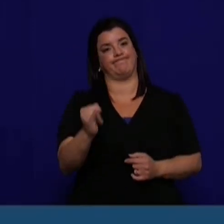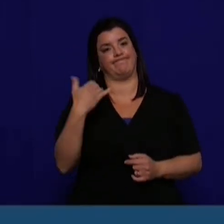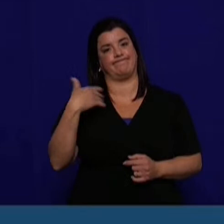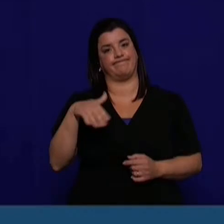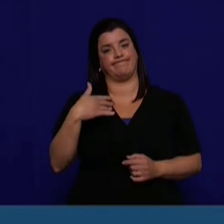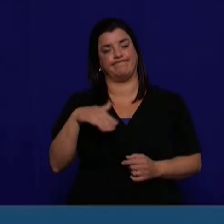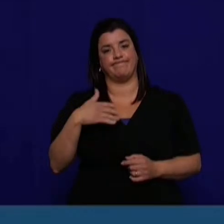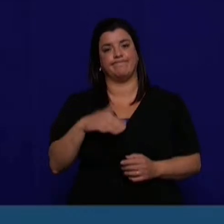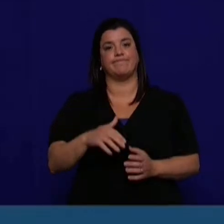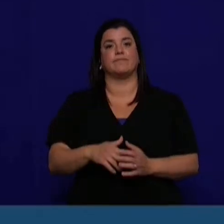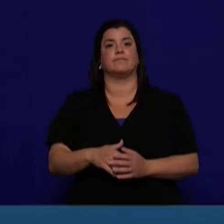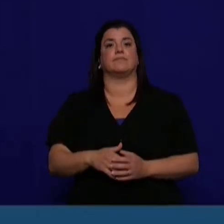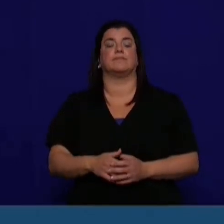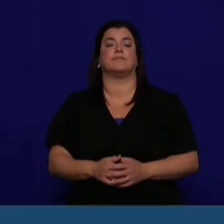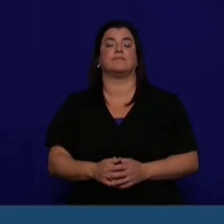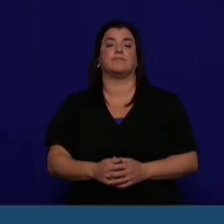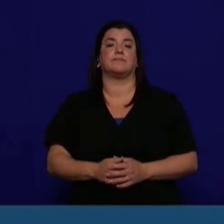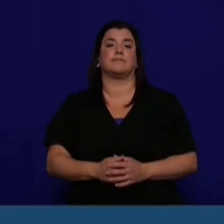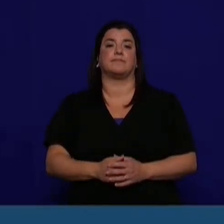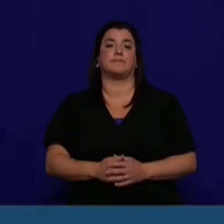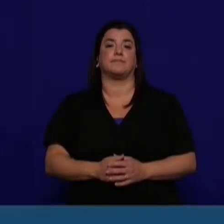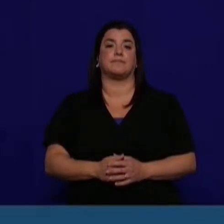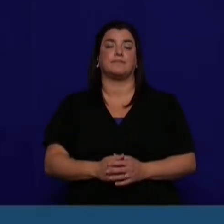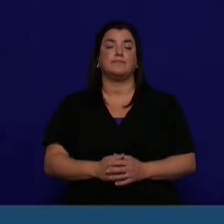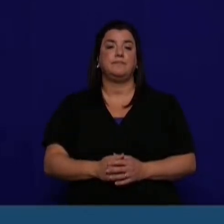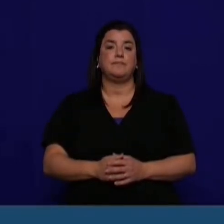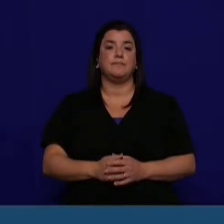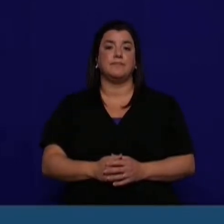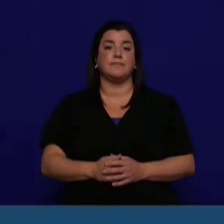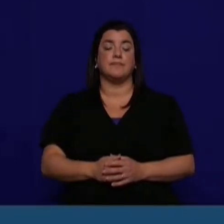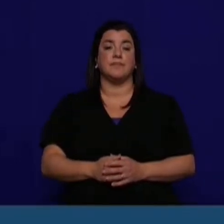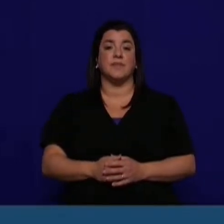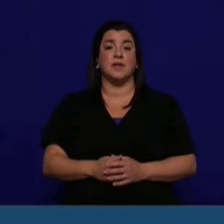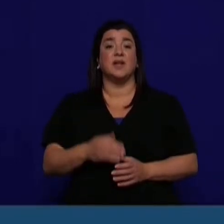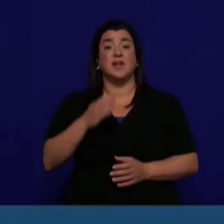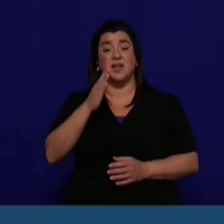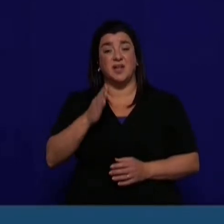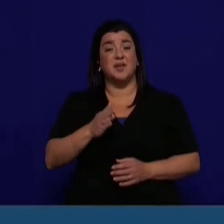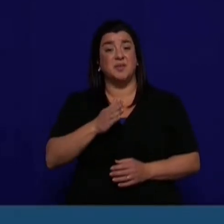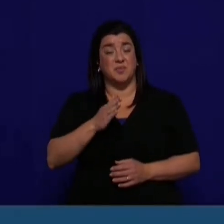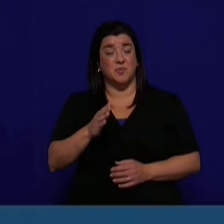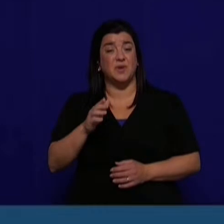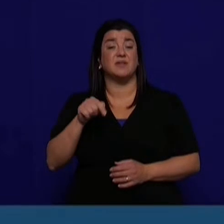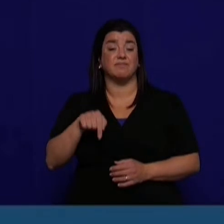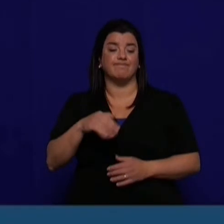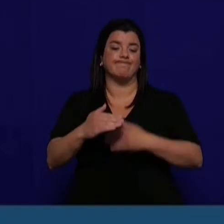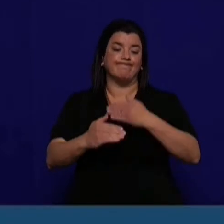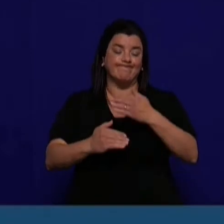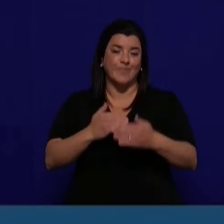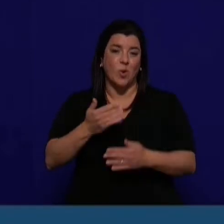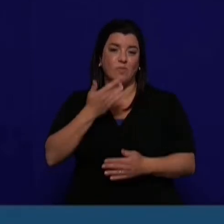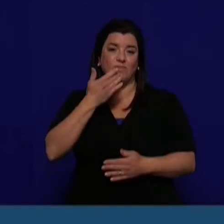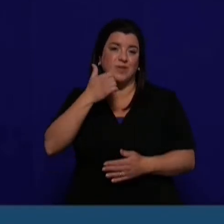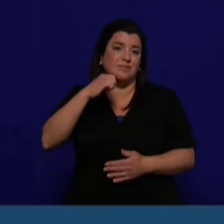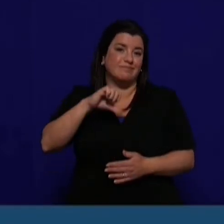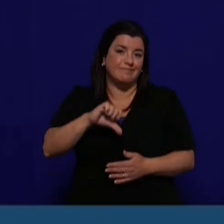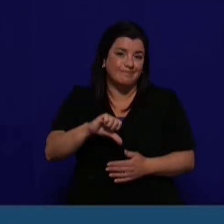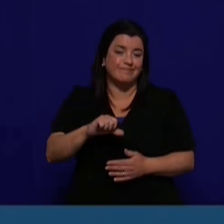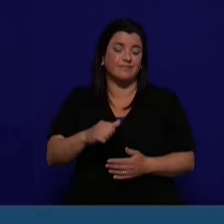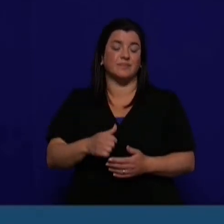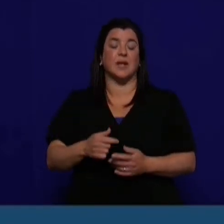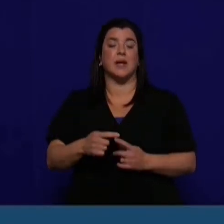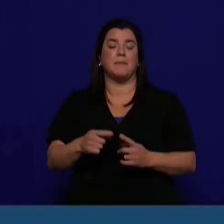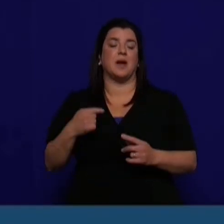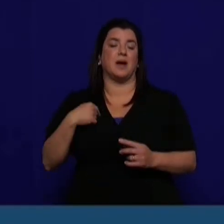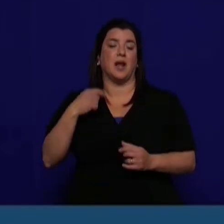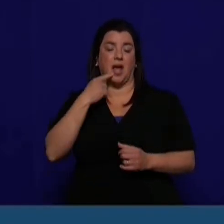għal 38.8%. Imwiet sfortunatament ukoll baqa' jkollna imwiet bħalma qedna